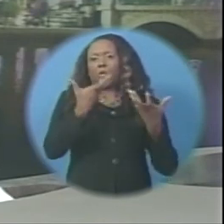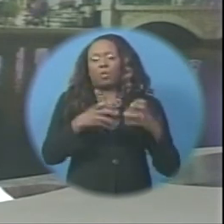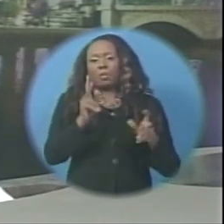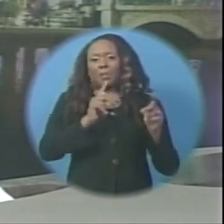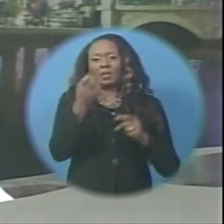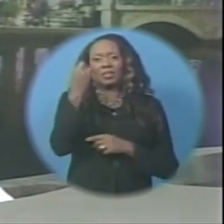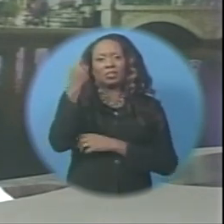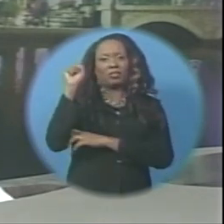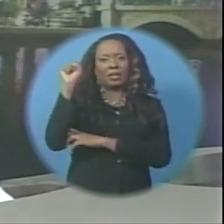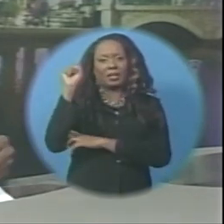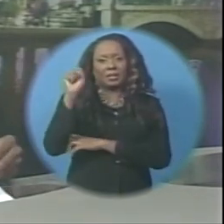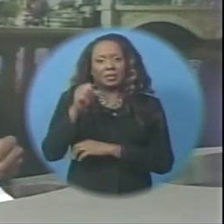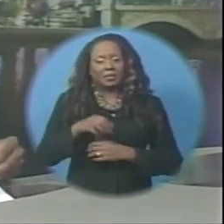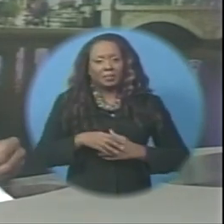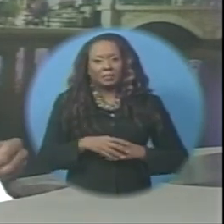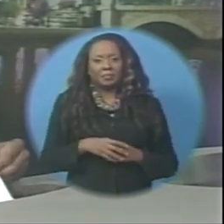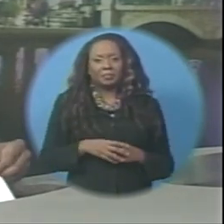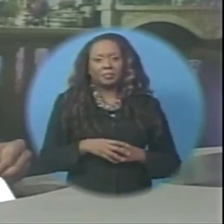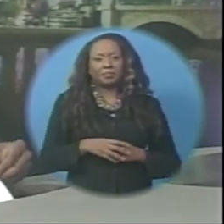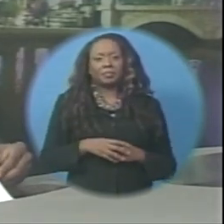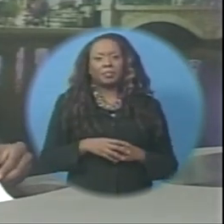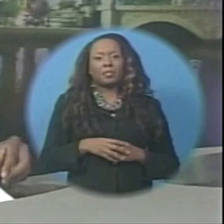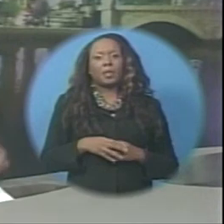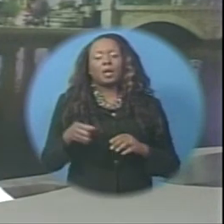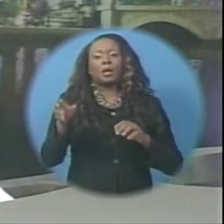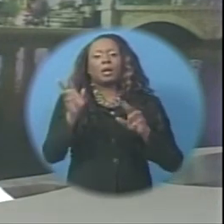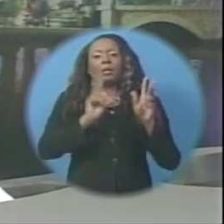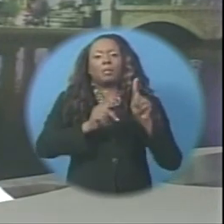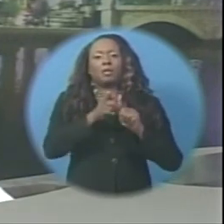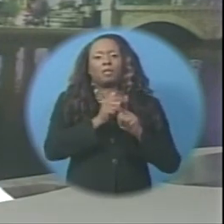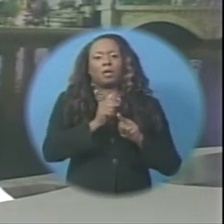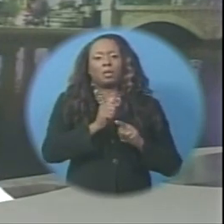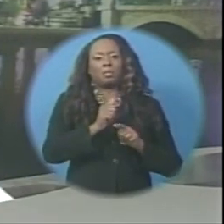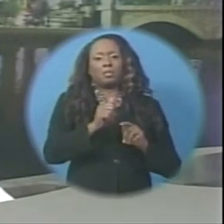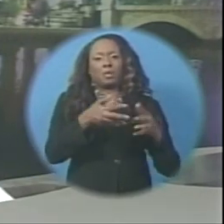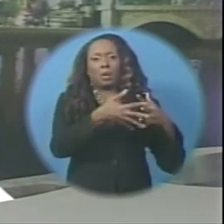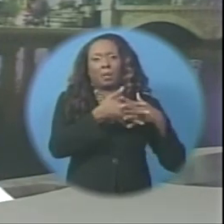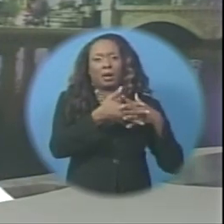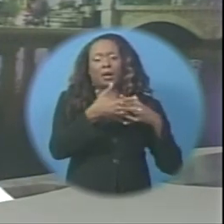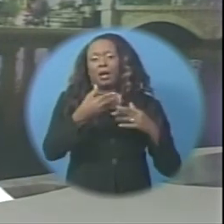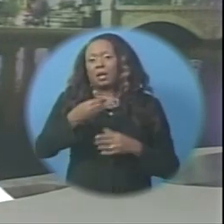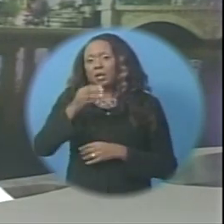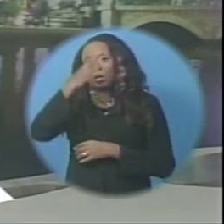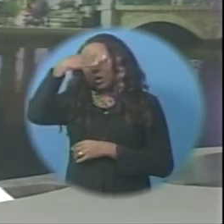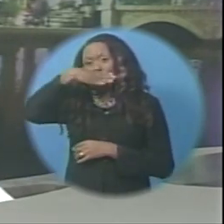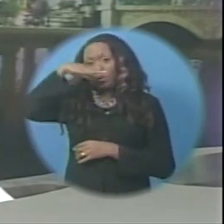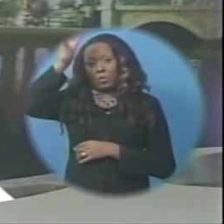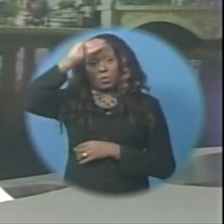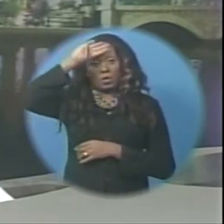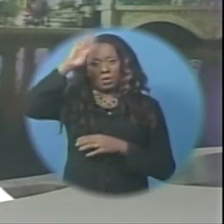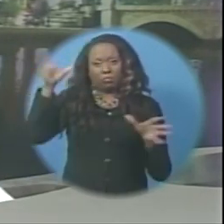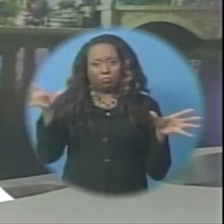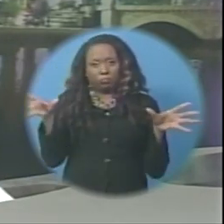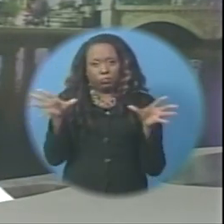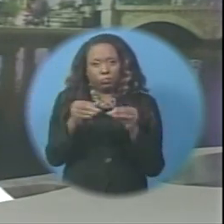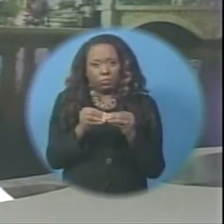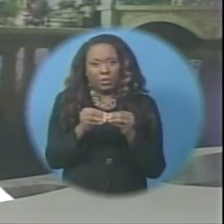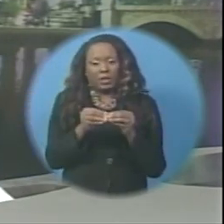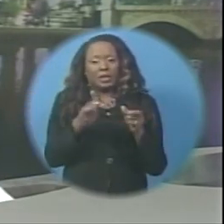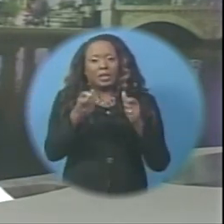90-day strike. Officials of the United States and Cuba have been meeting to coordinate efforts to fight